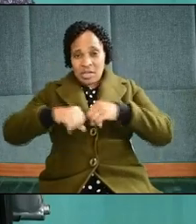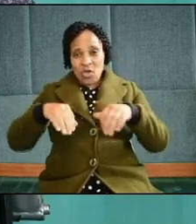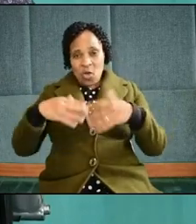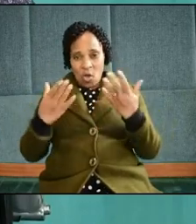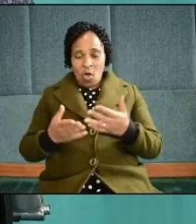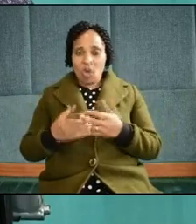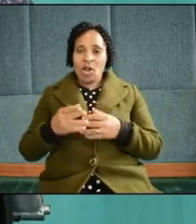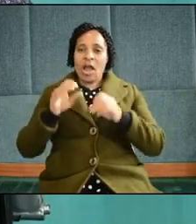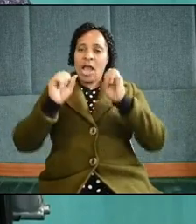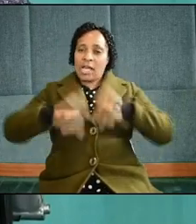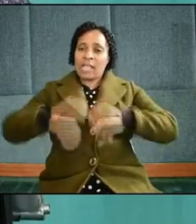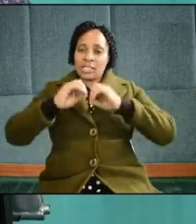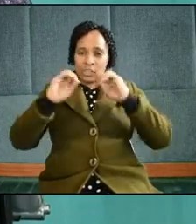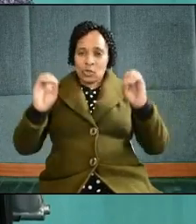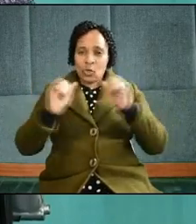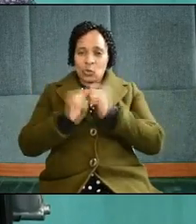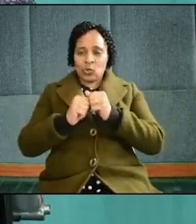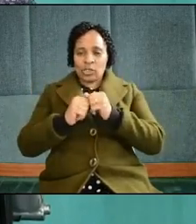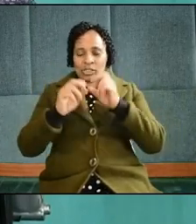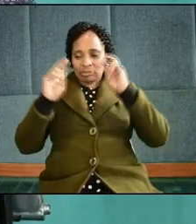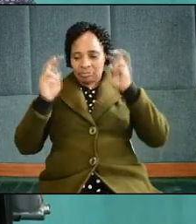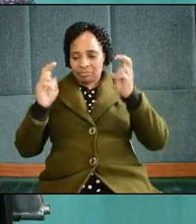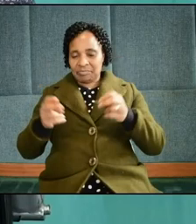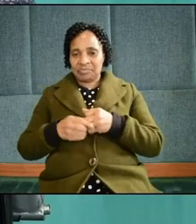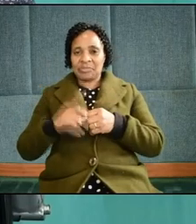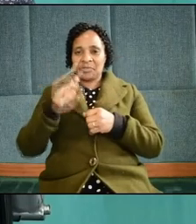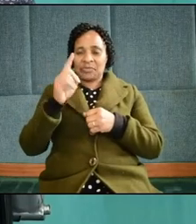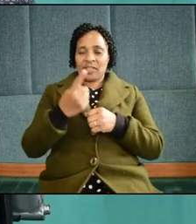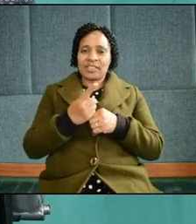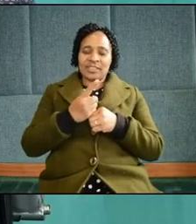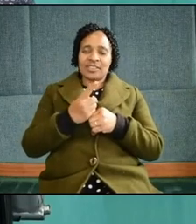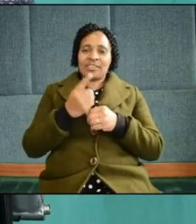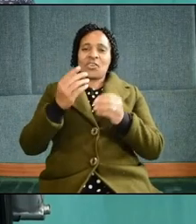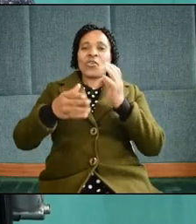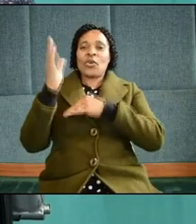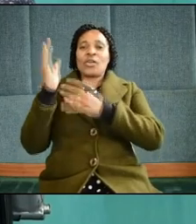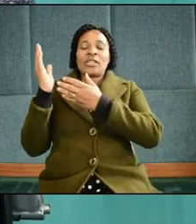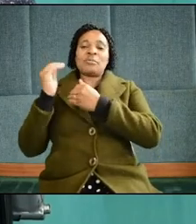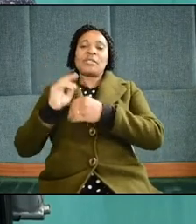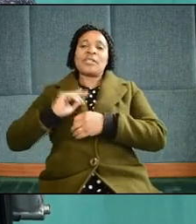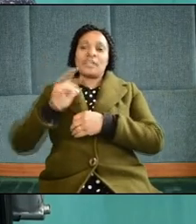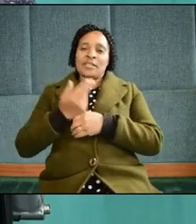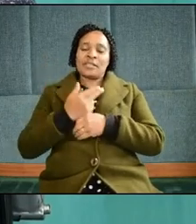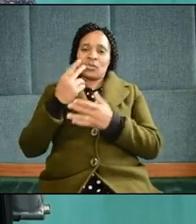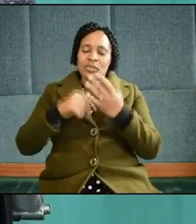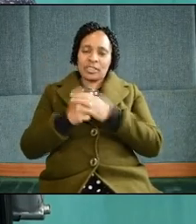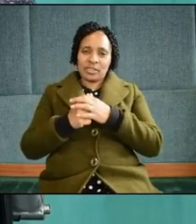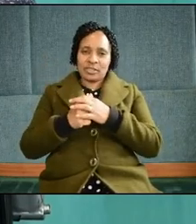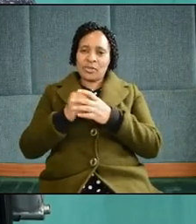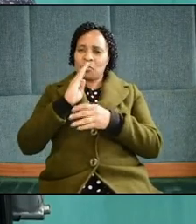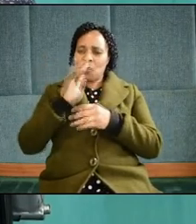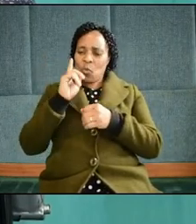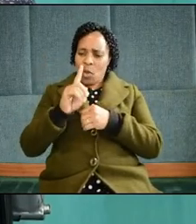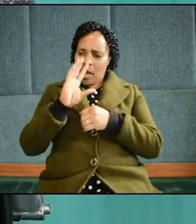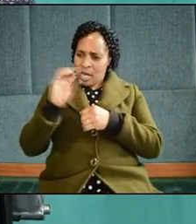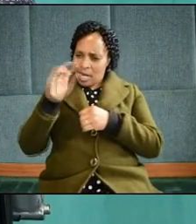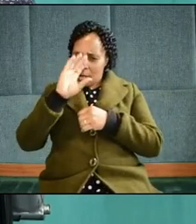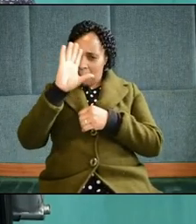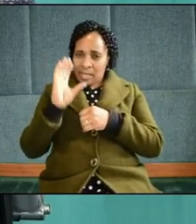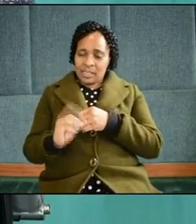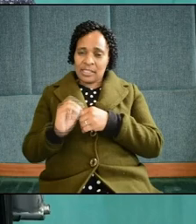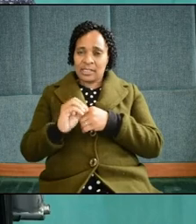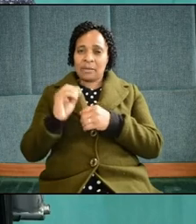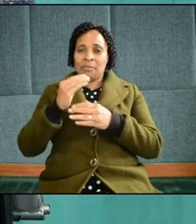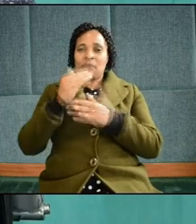you disagree with the statements. So the first one is, God expects us to be 100% certain before